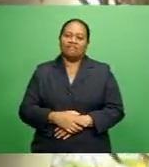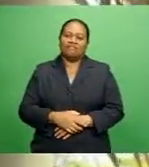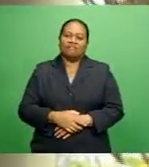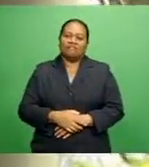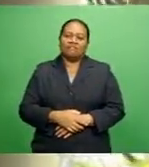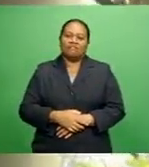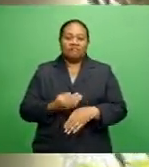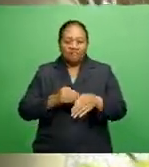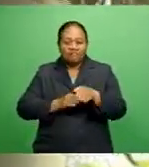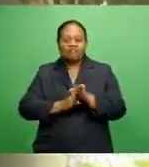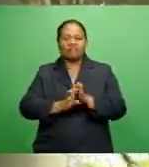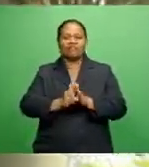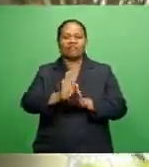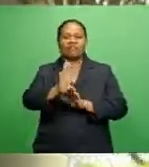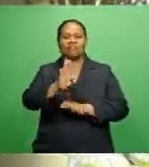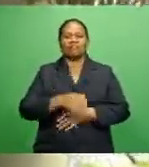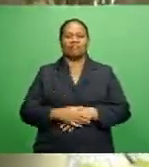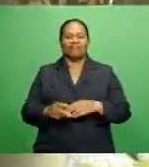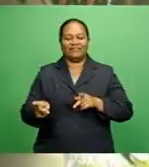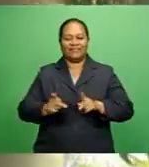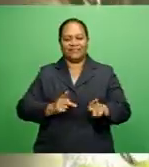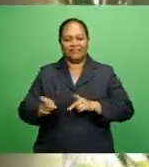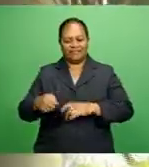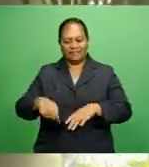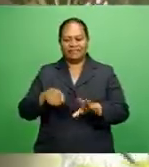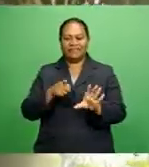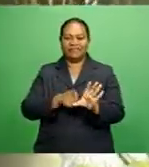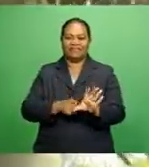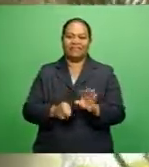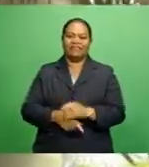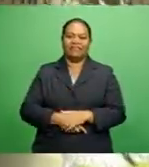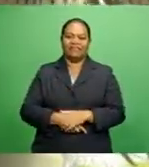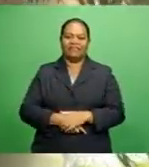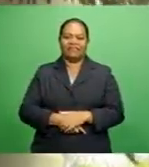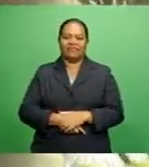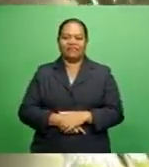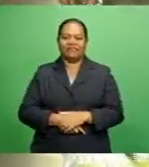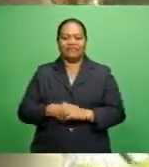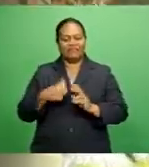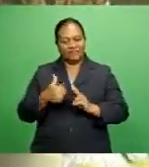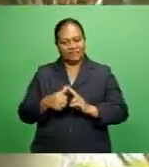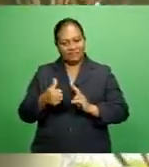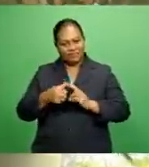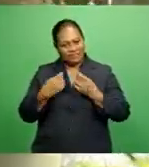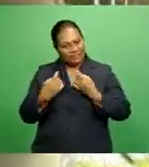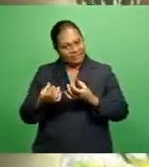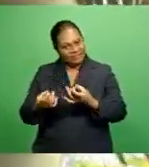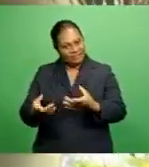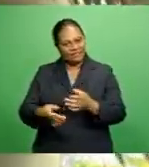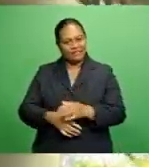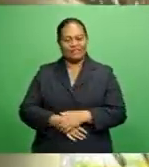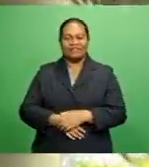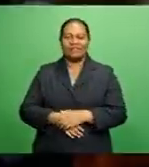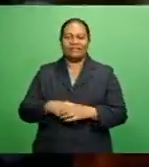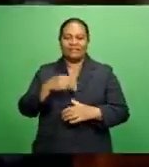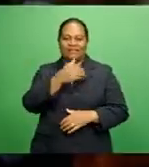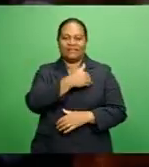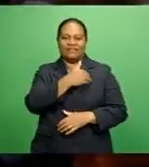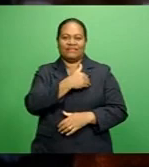to improve on our performance this year and also in our preparation for the